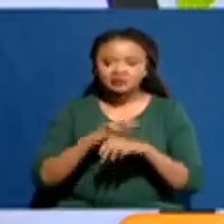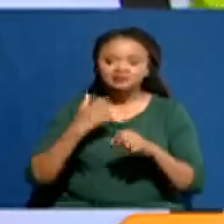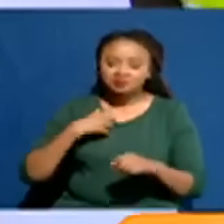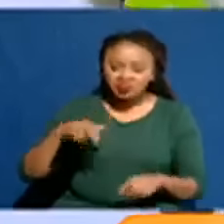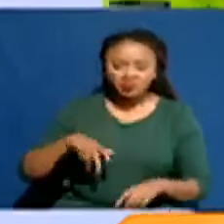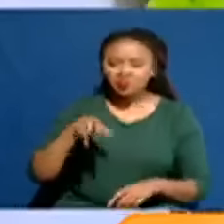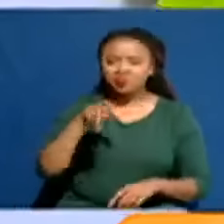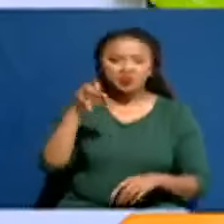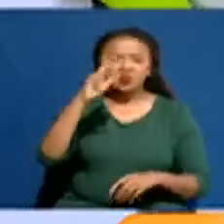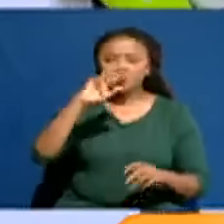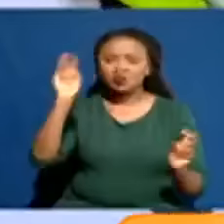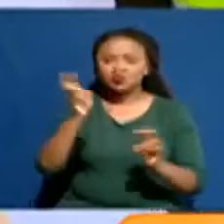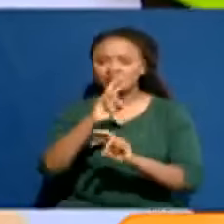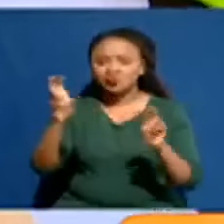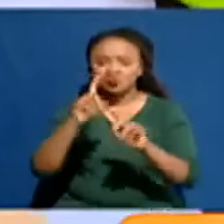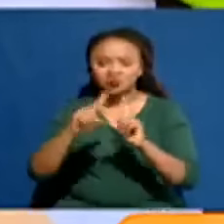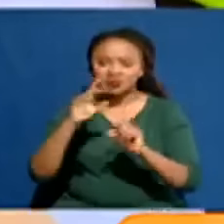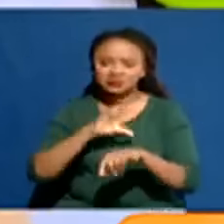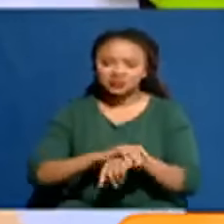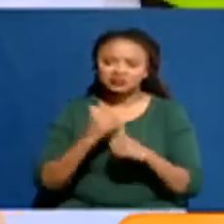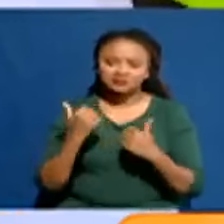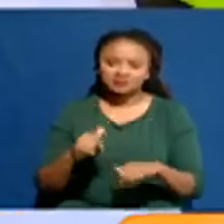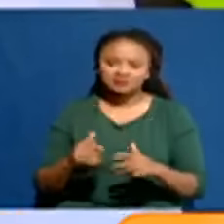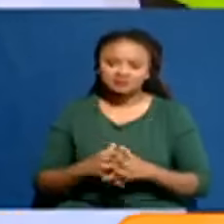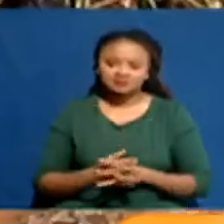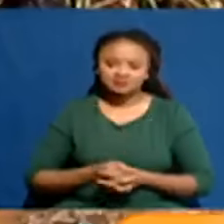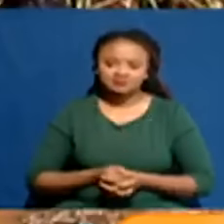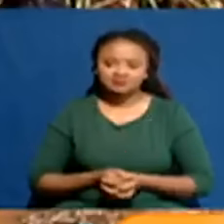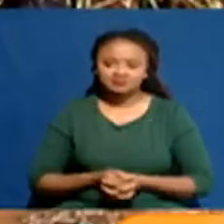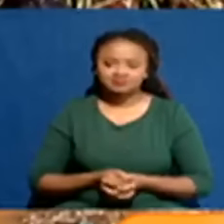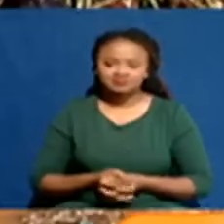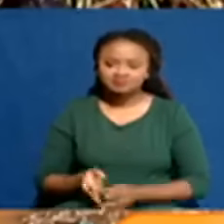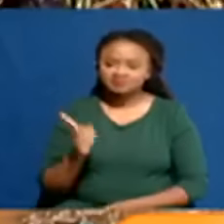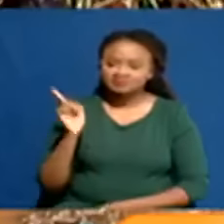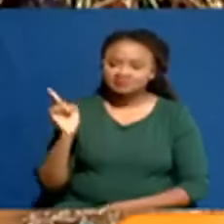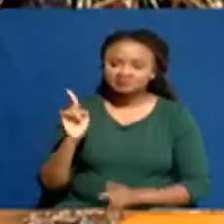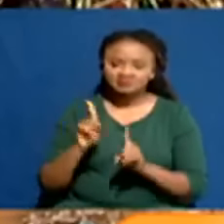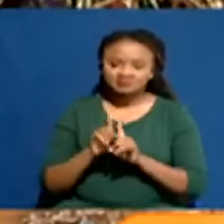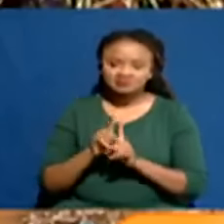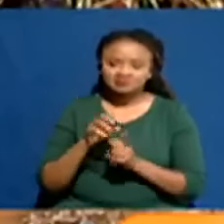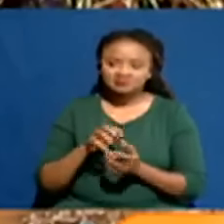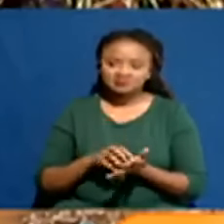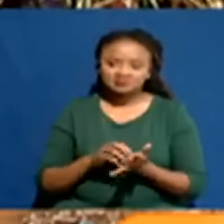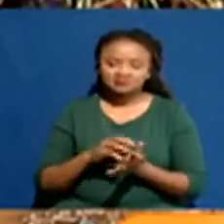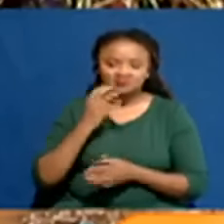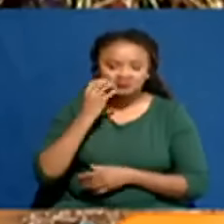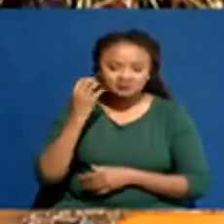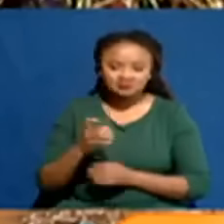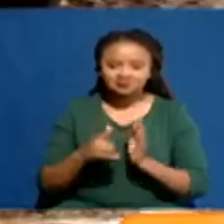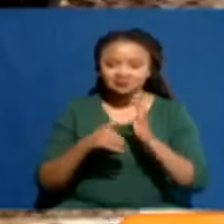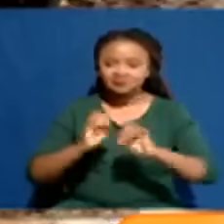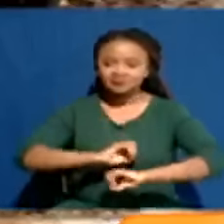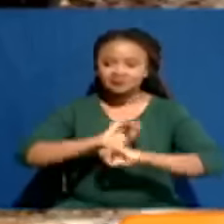hiro yote paka uko river side sijampata. Sijamuona. Chantel, a distraught situation, underscoring the